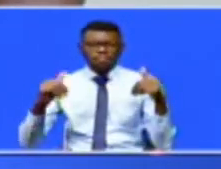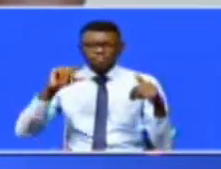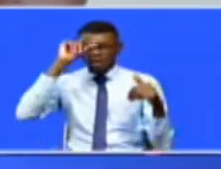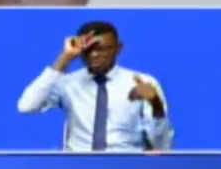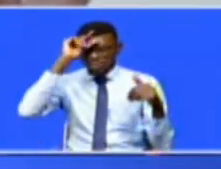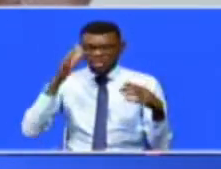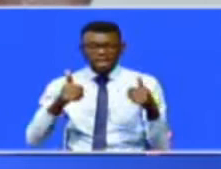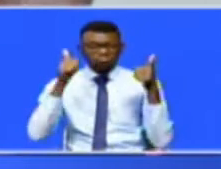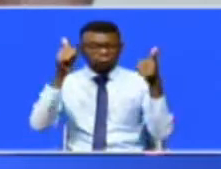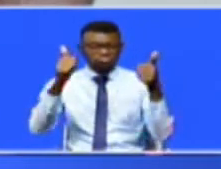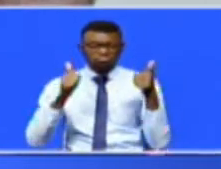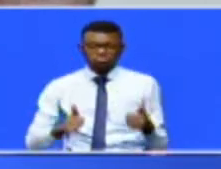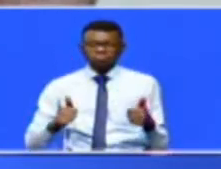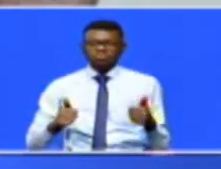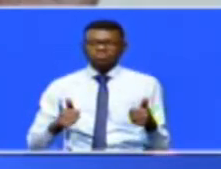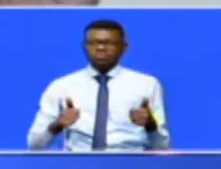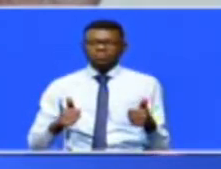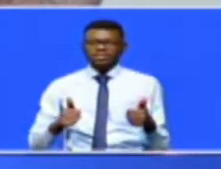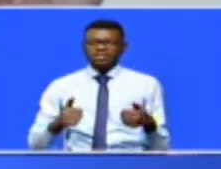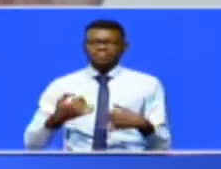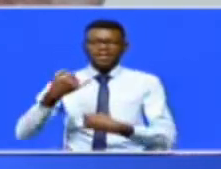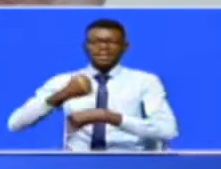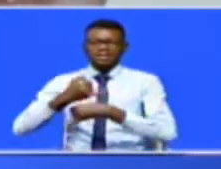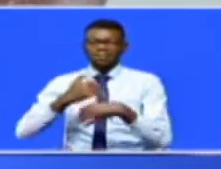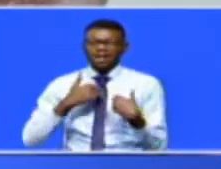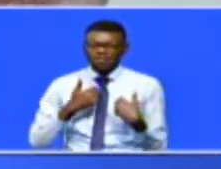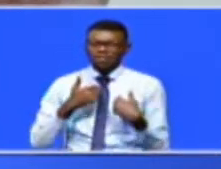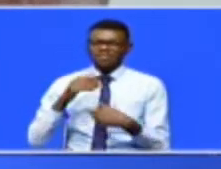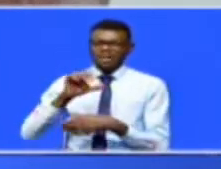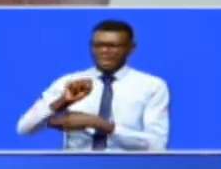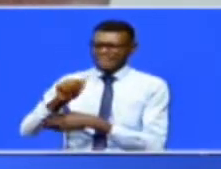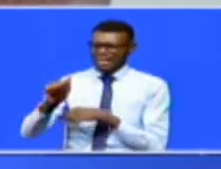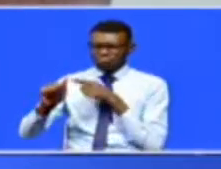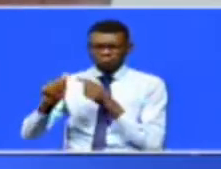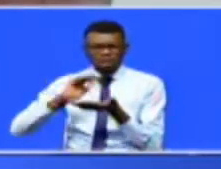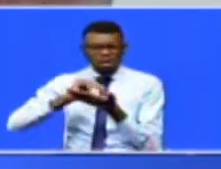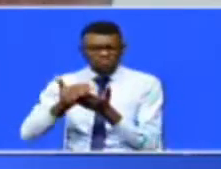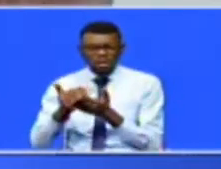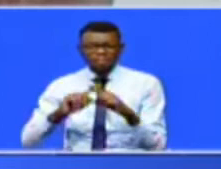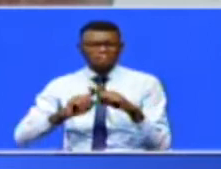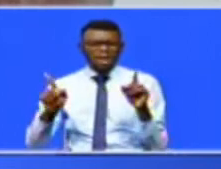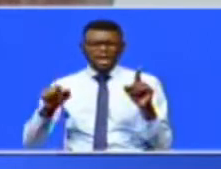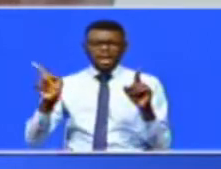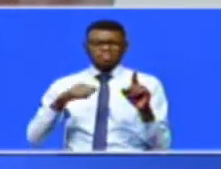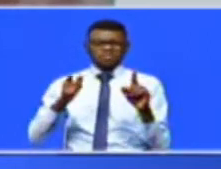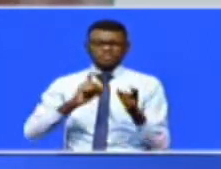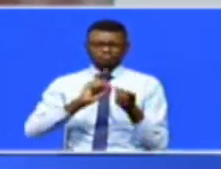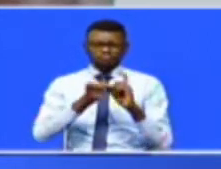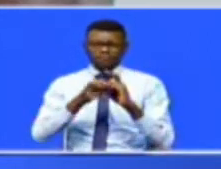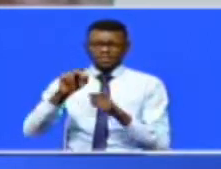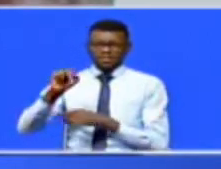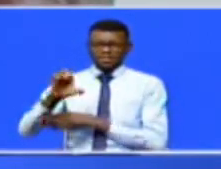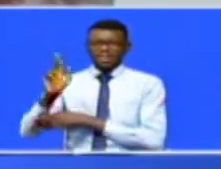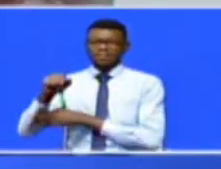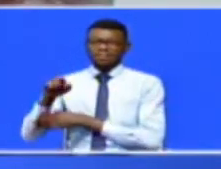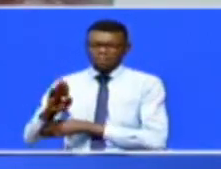that created a separate institution called SFR. So what we are doing is correcting that anomaly so that NCPB become what